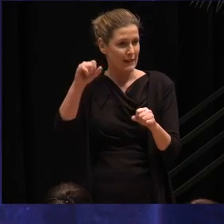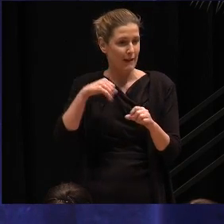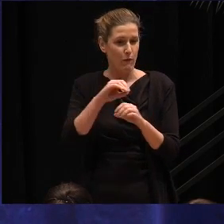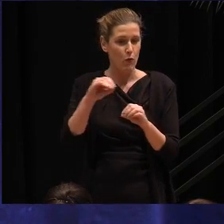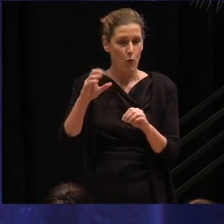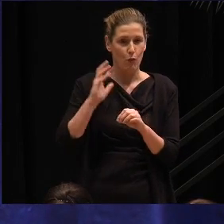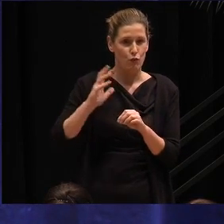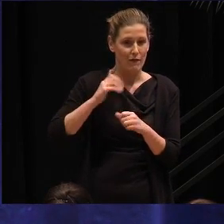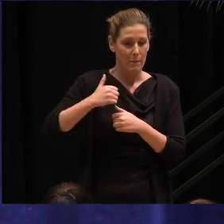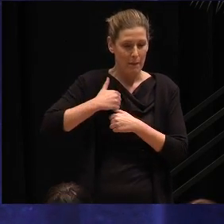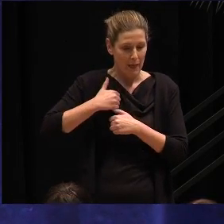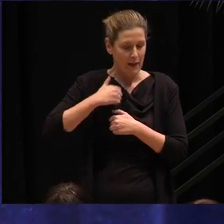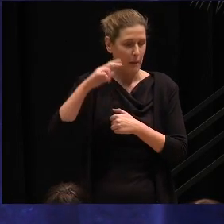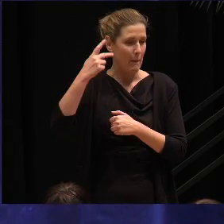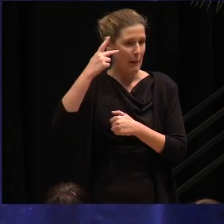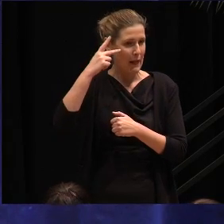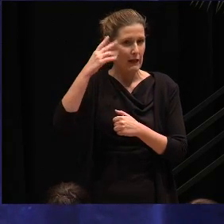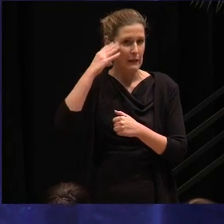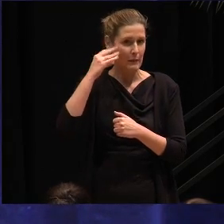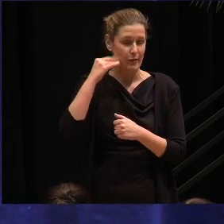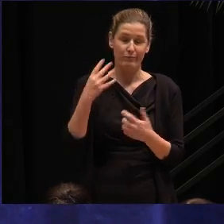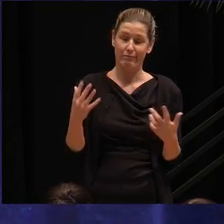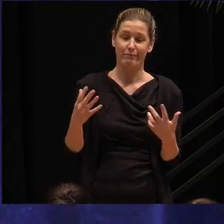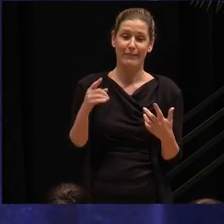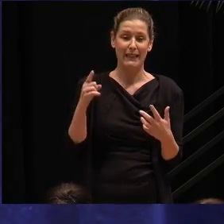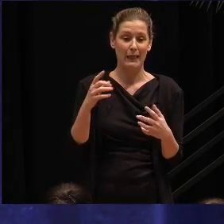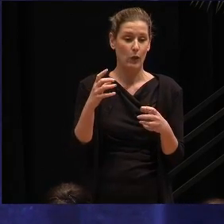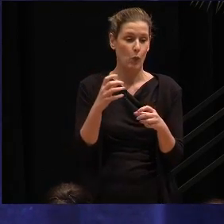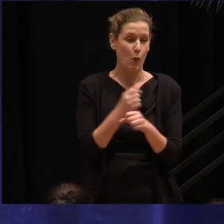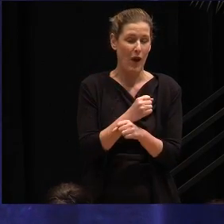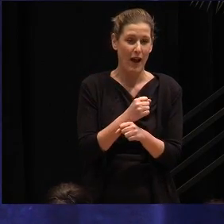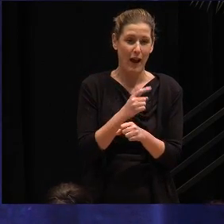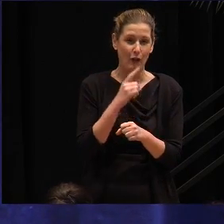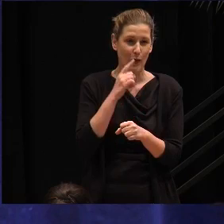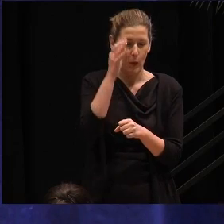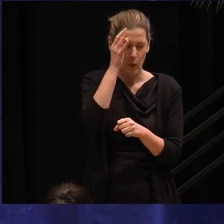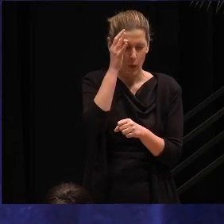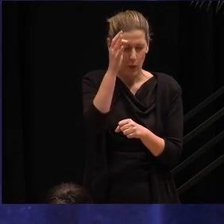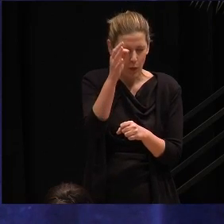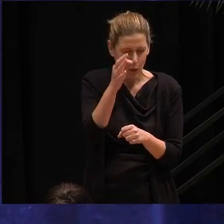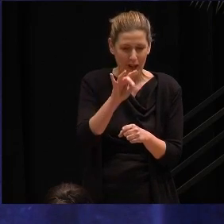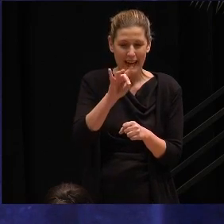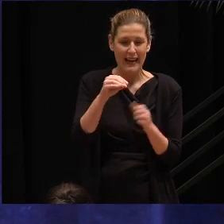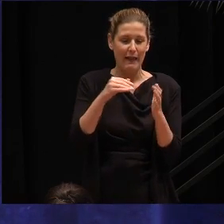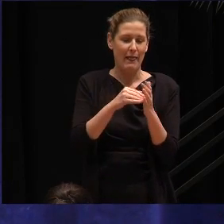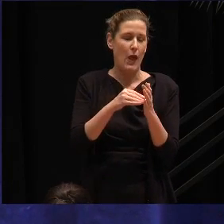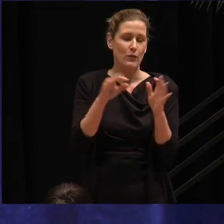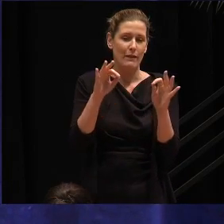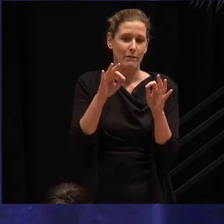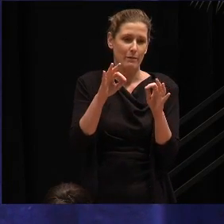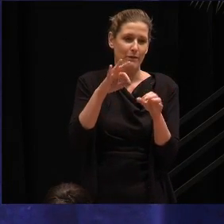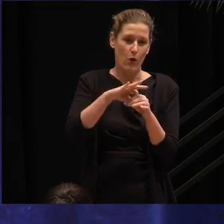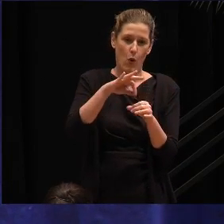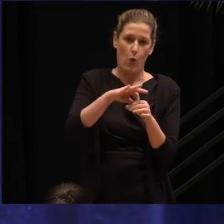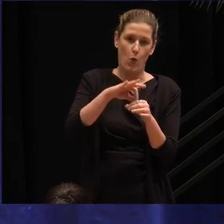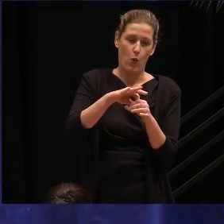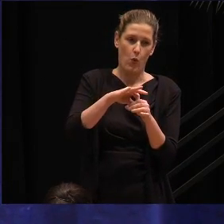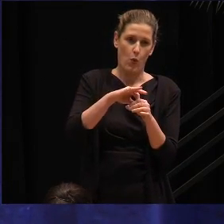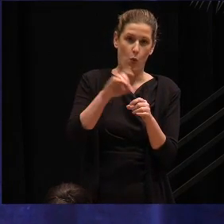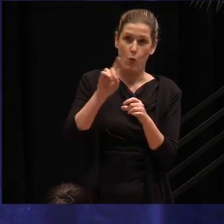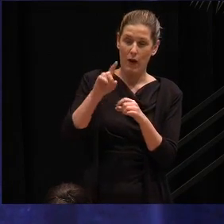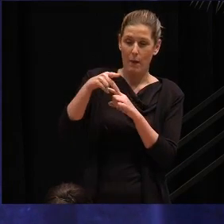political experience. He won the presidency on a razor-thin margin of 80,000 votes in